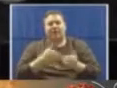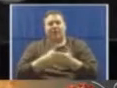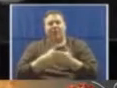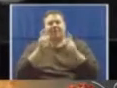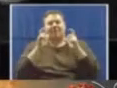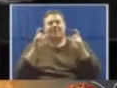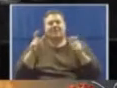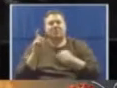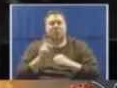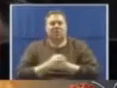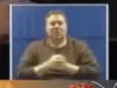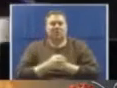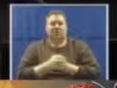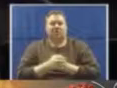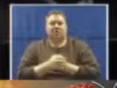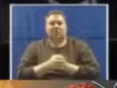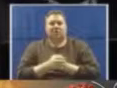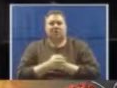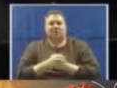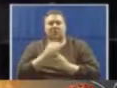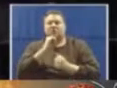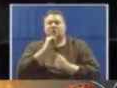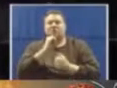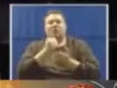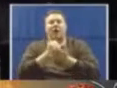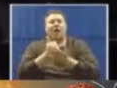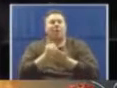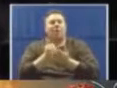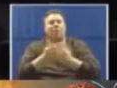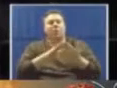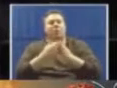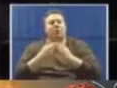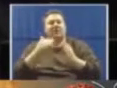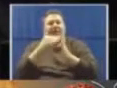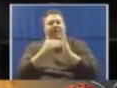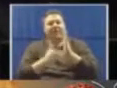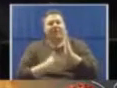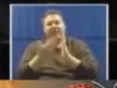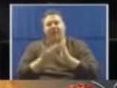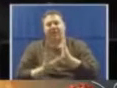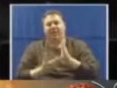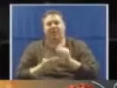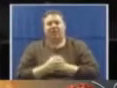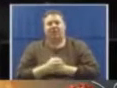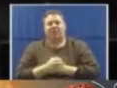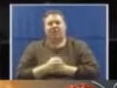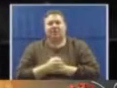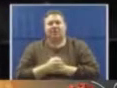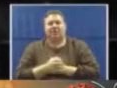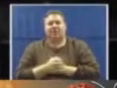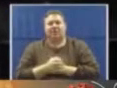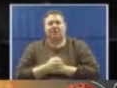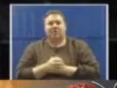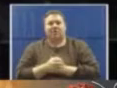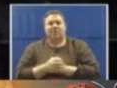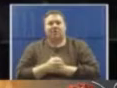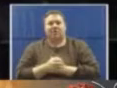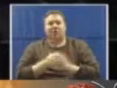the lack of coherence in initiatives at the community level. Reaching the youth on a 365-day